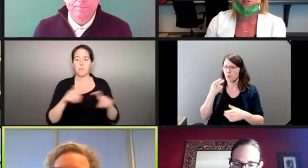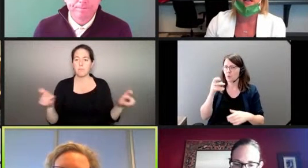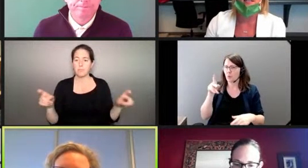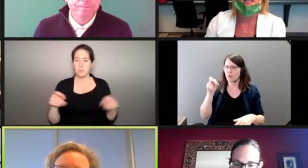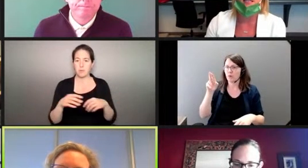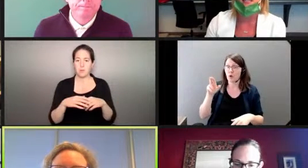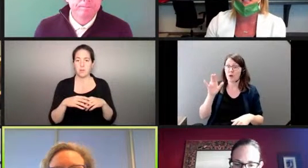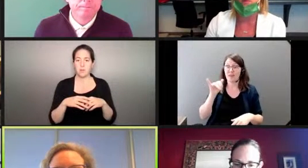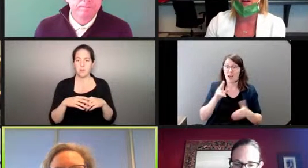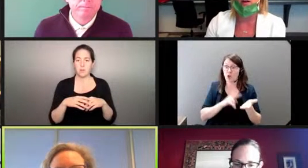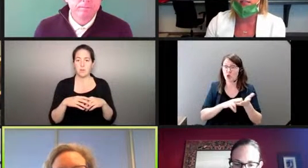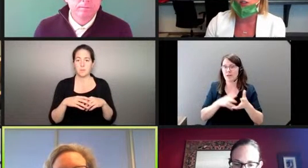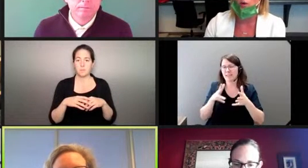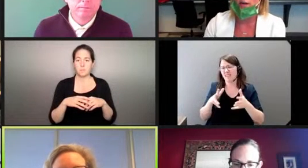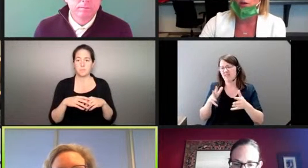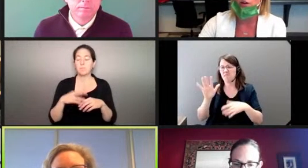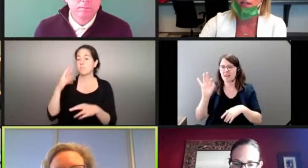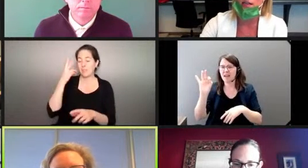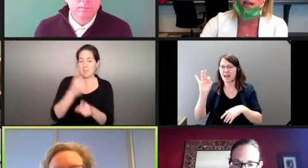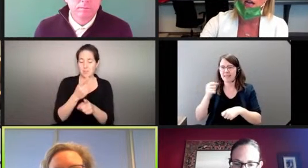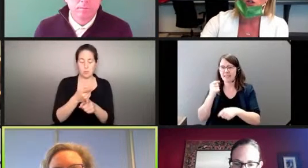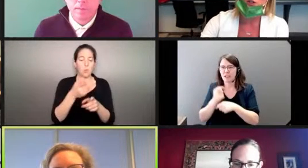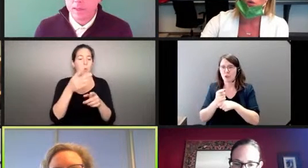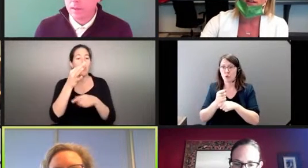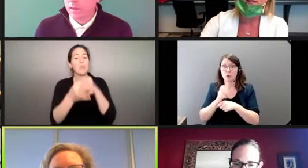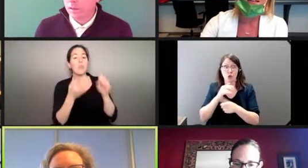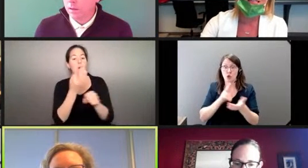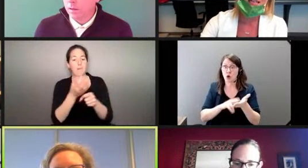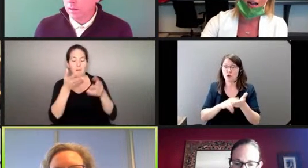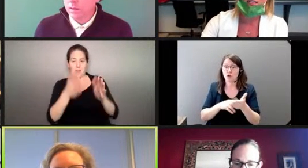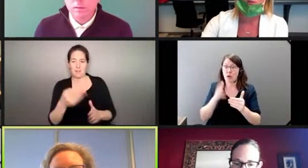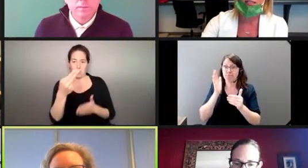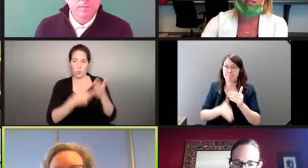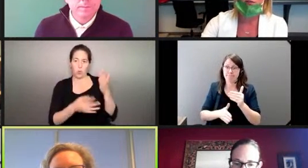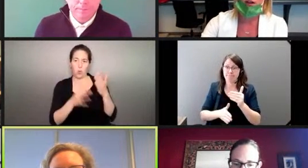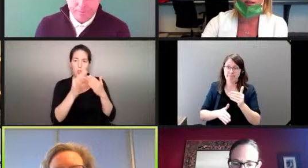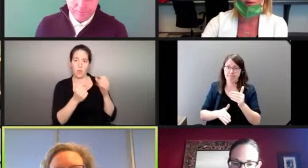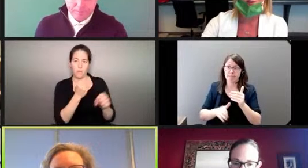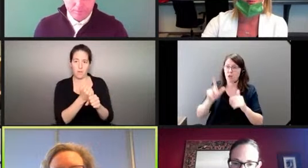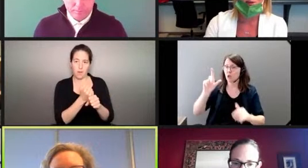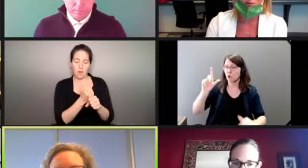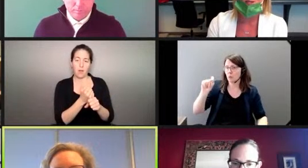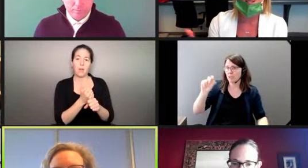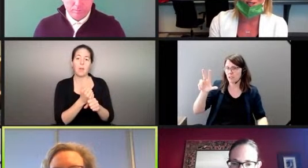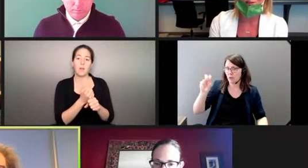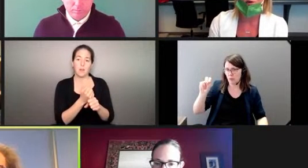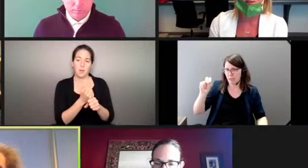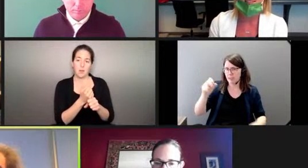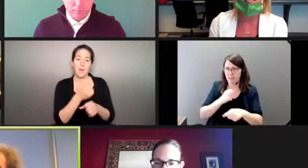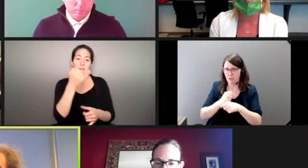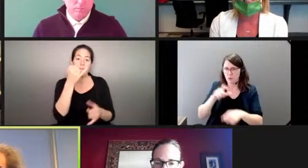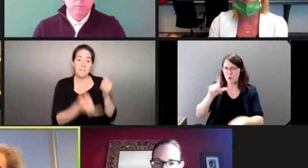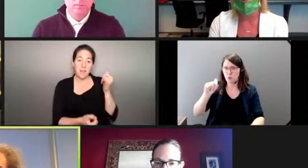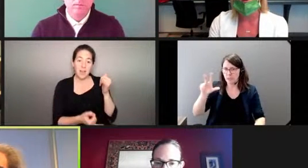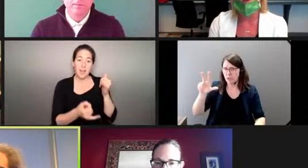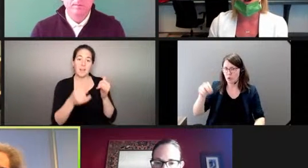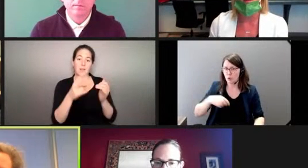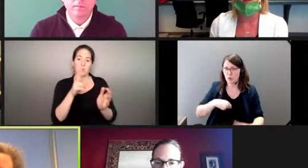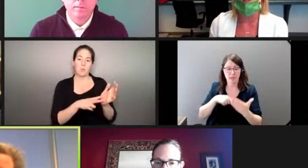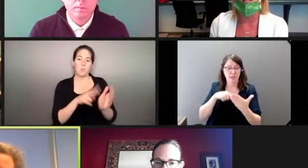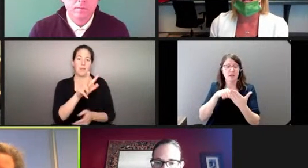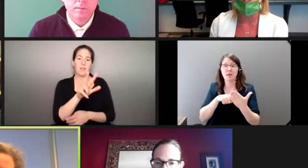that contract. It does expire in 2030. So one of the needs that has been identified in the master planning process is, of course, it's the need,